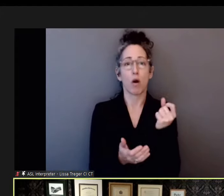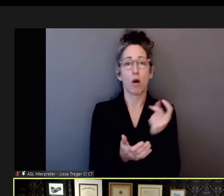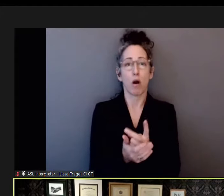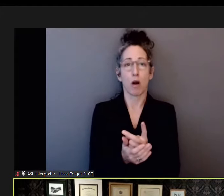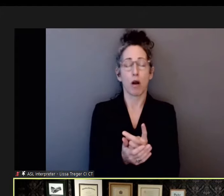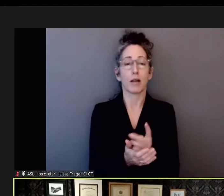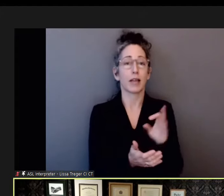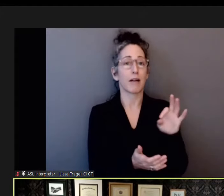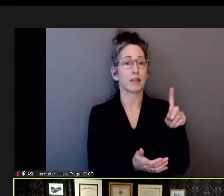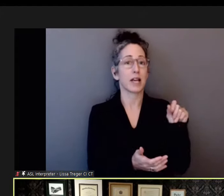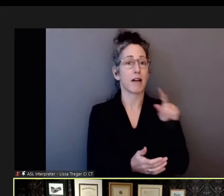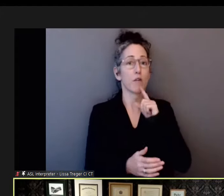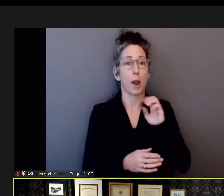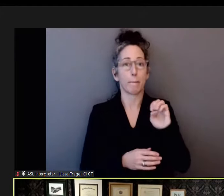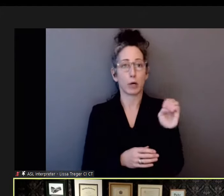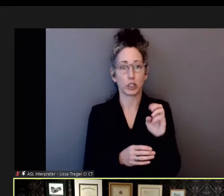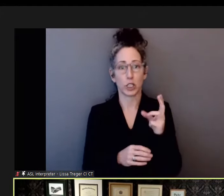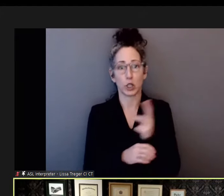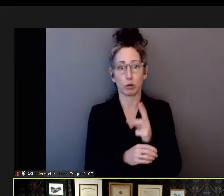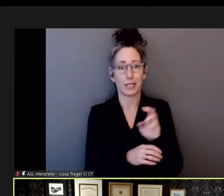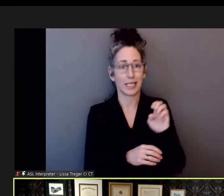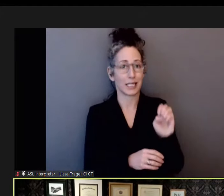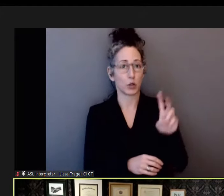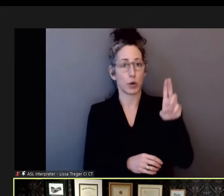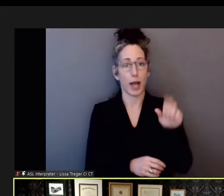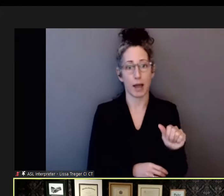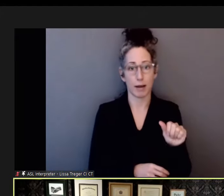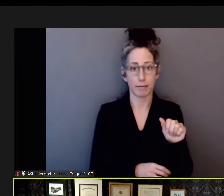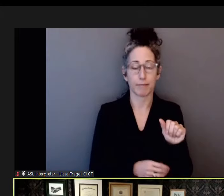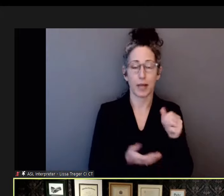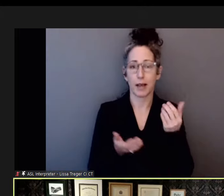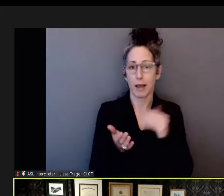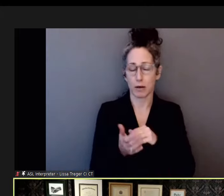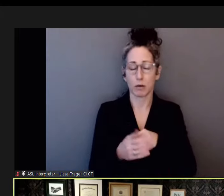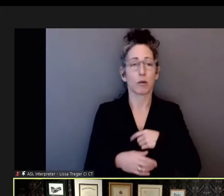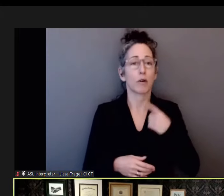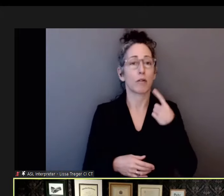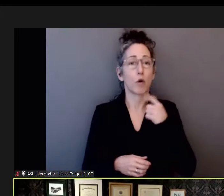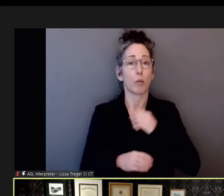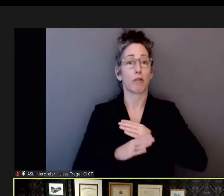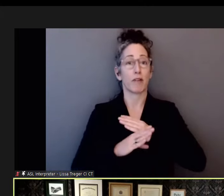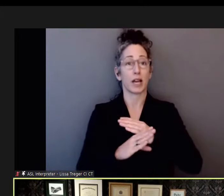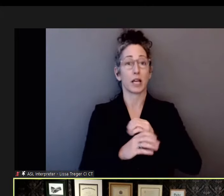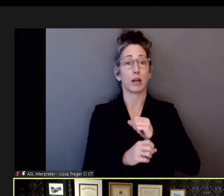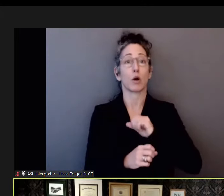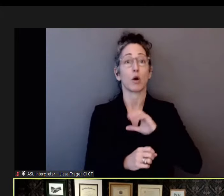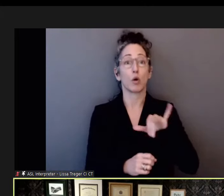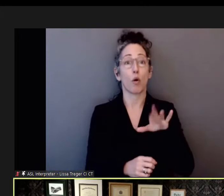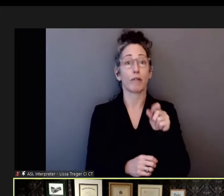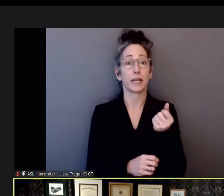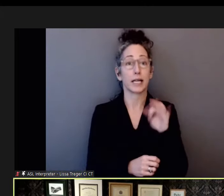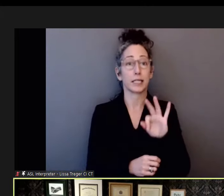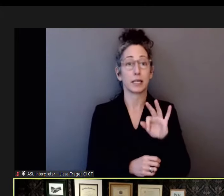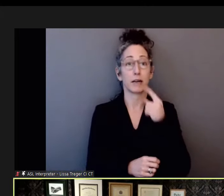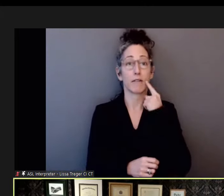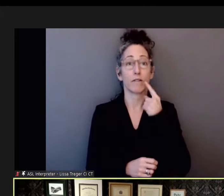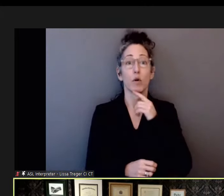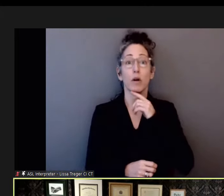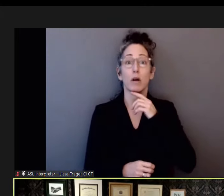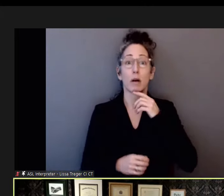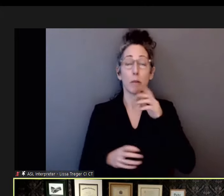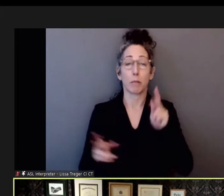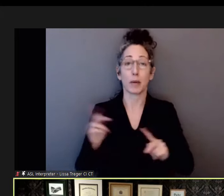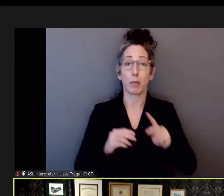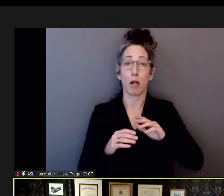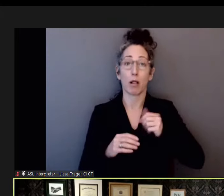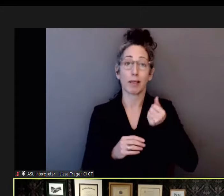FDA under emergency use authorization to prevent COVID-19 in people age 18 years and older.